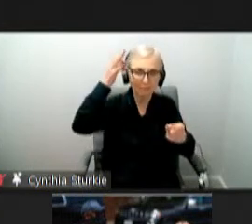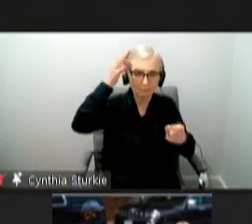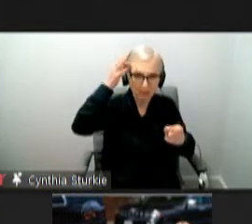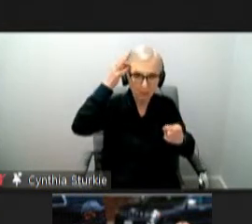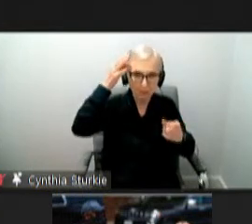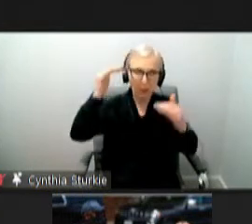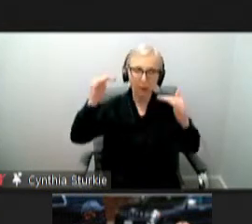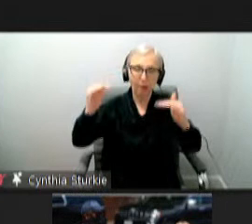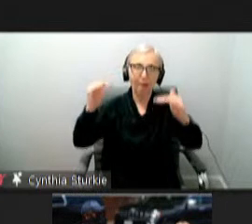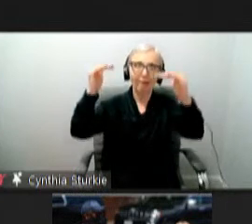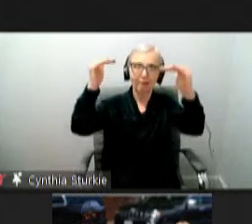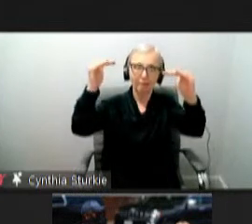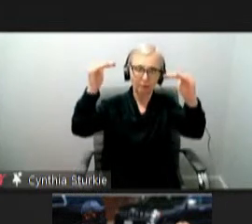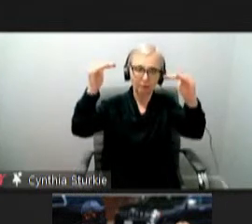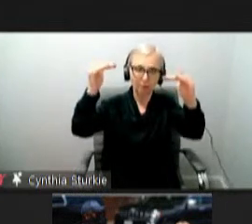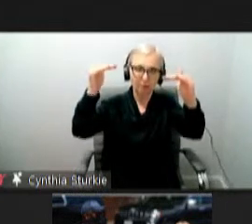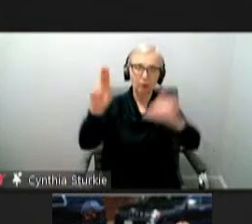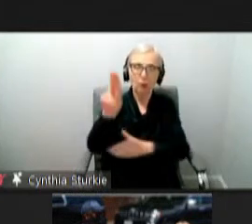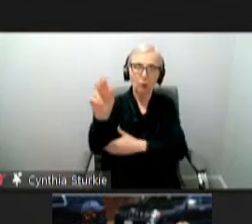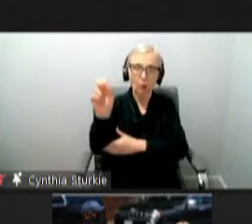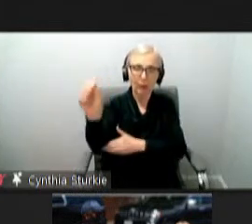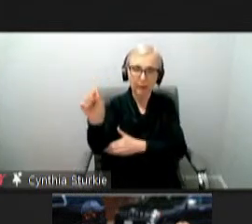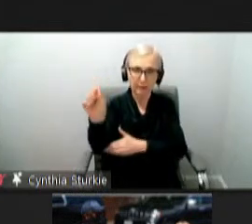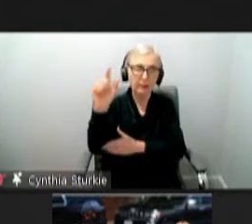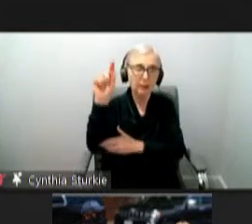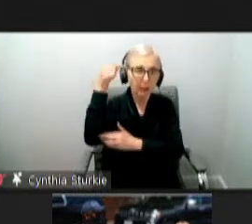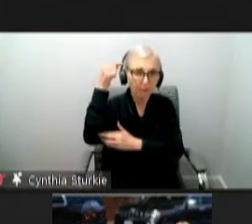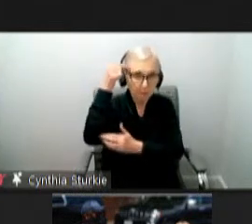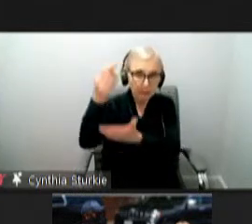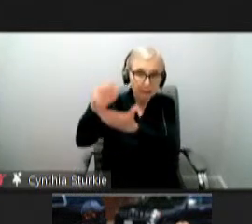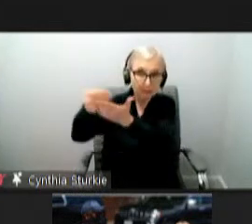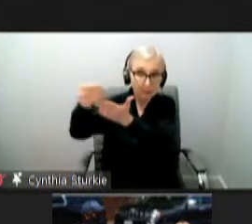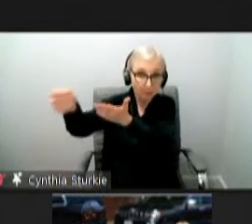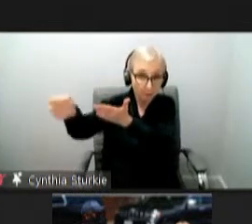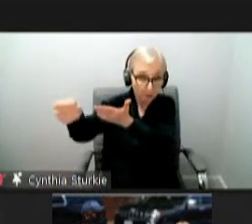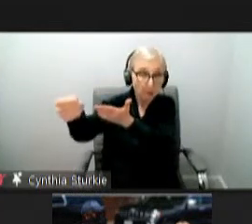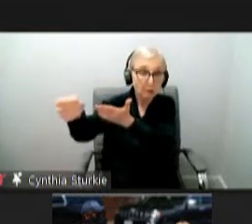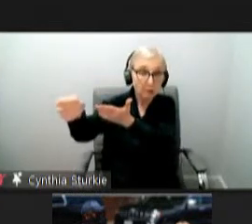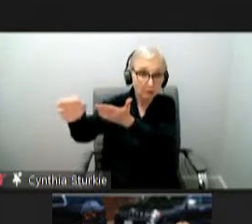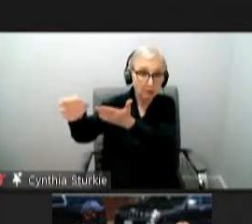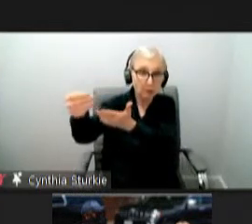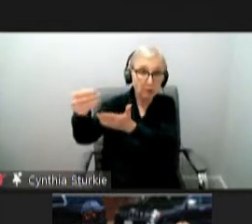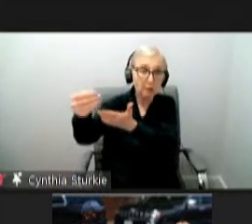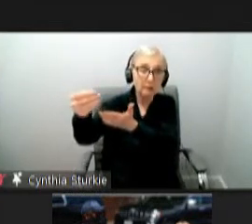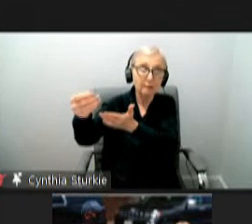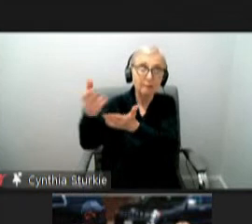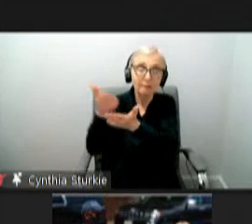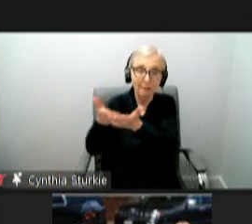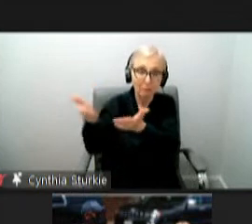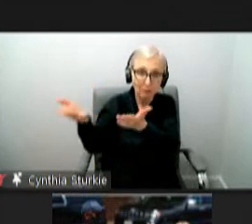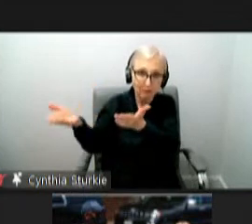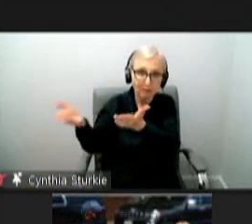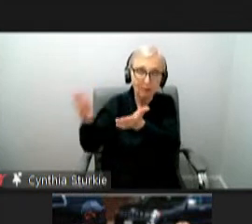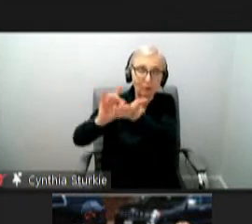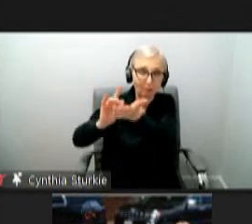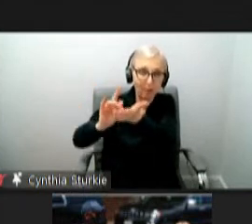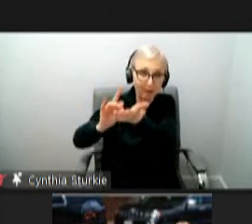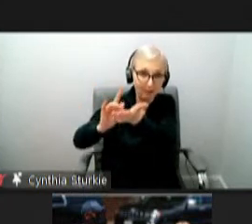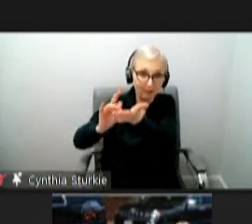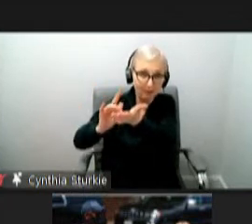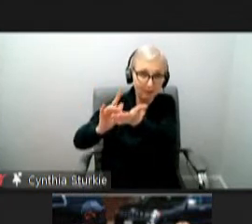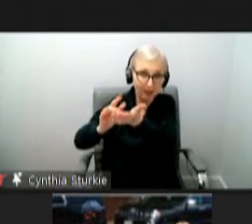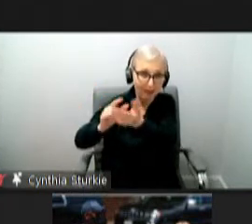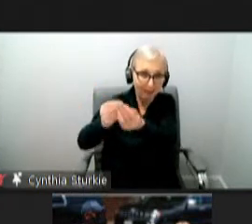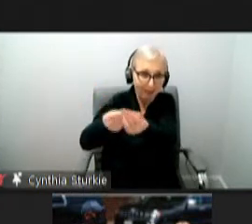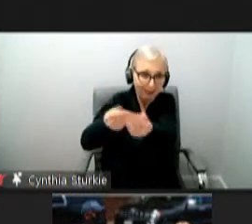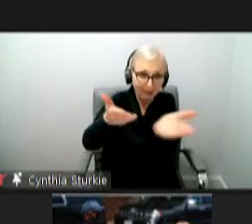level. The United States government has, purchased significant supplies of these medications, and they allocate